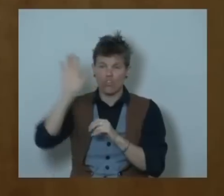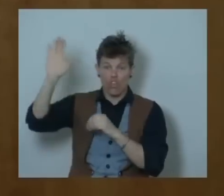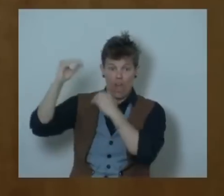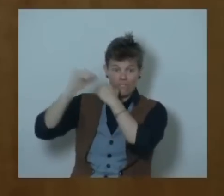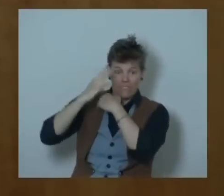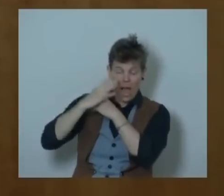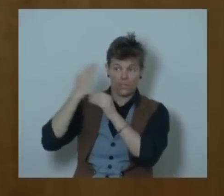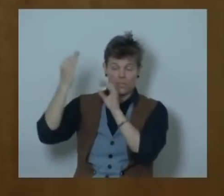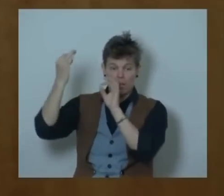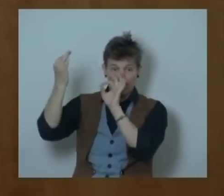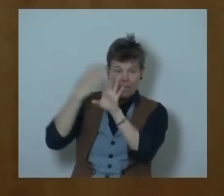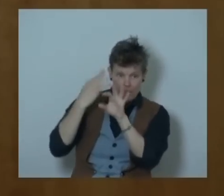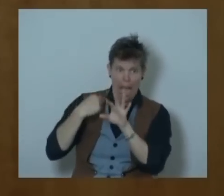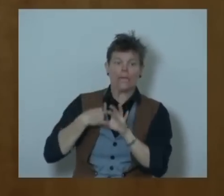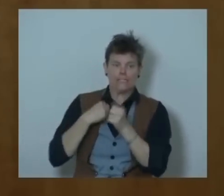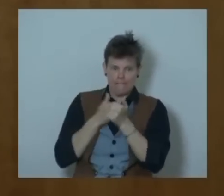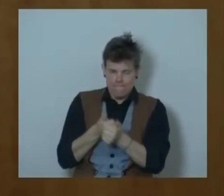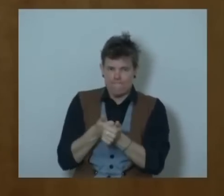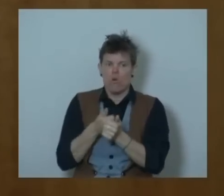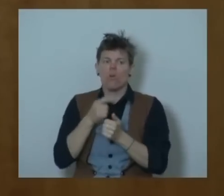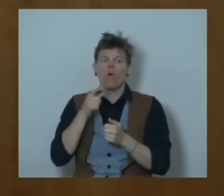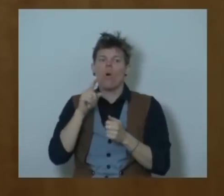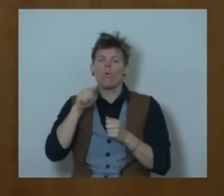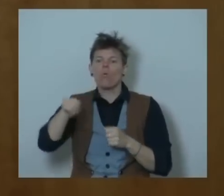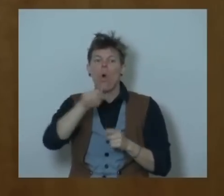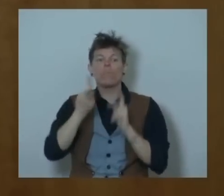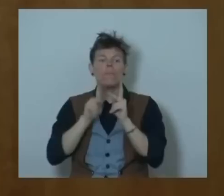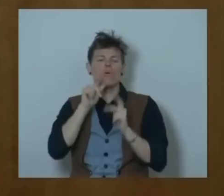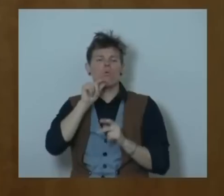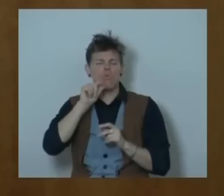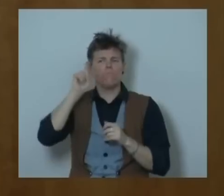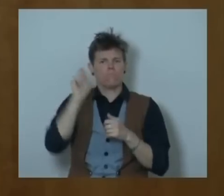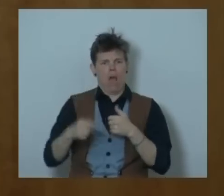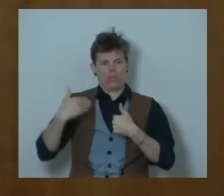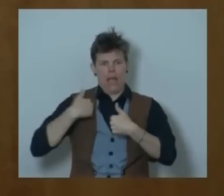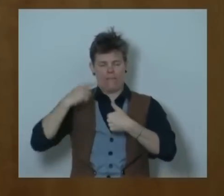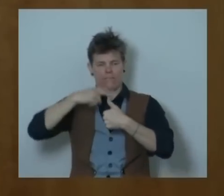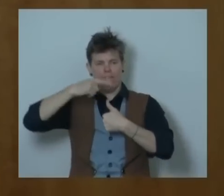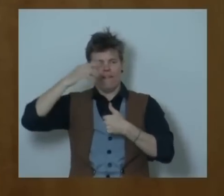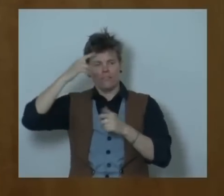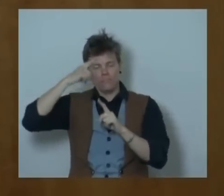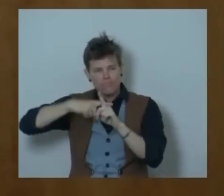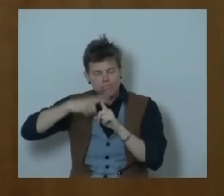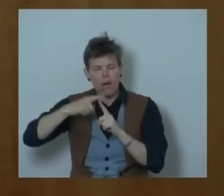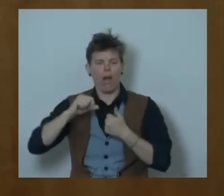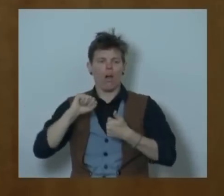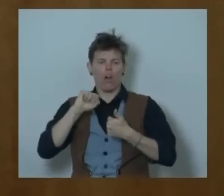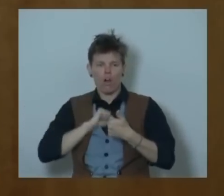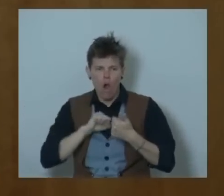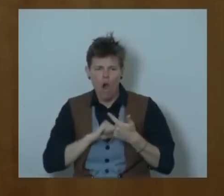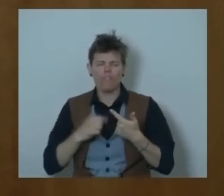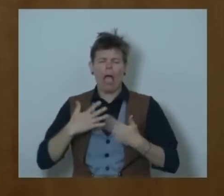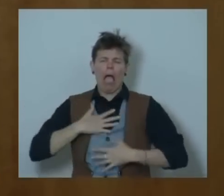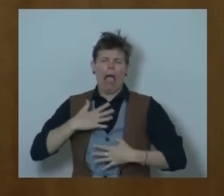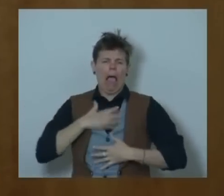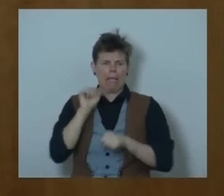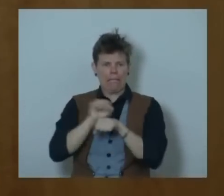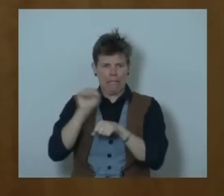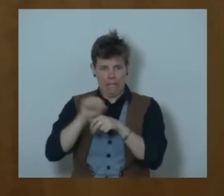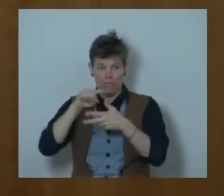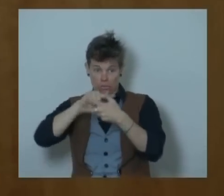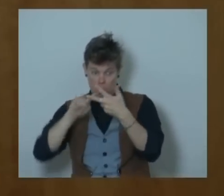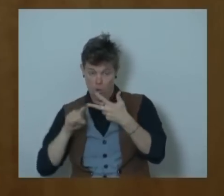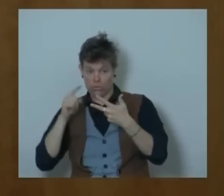people who are symptomatic, and you had to have a fever and a cough and shortness of breath. So there, we certainly had people who were tested with